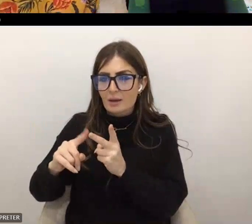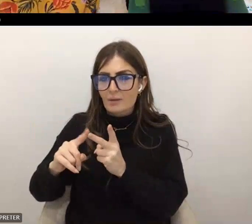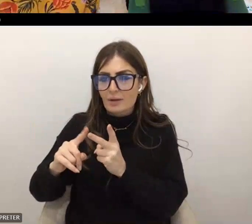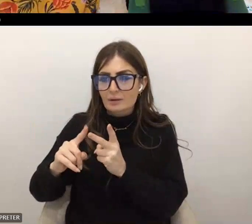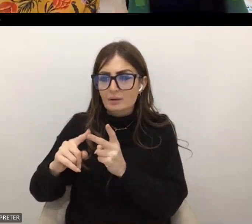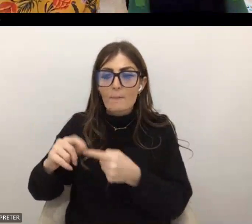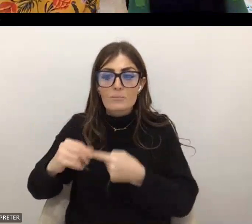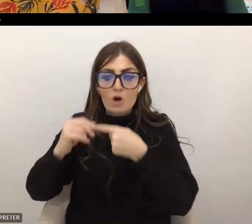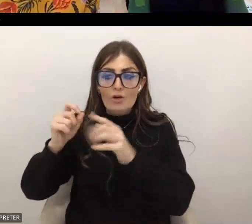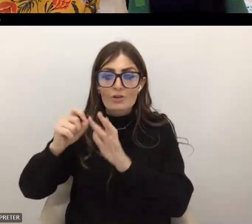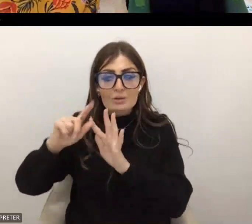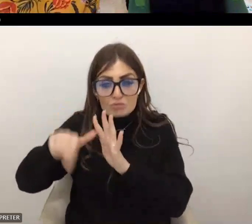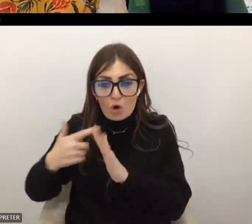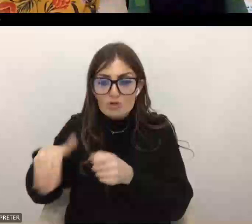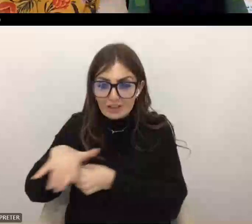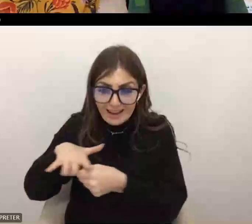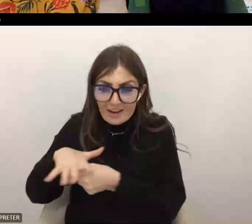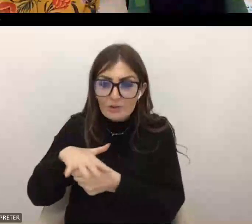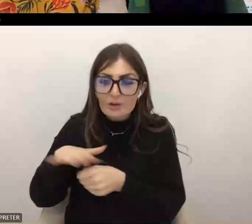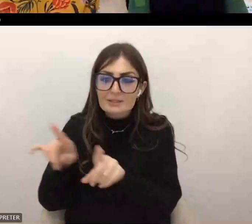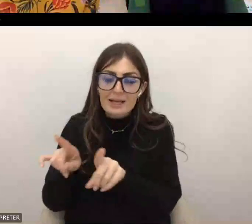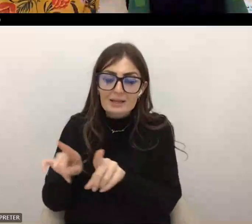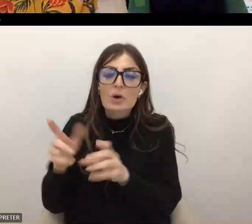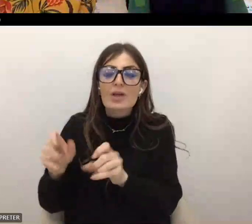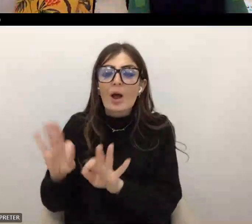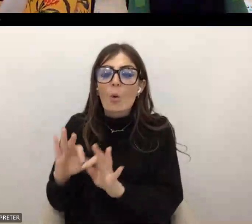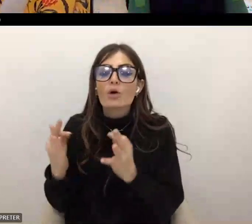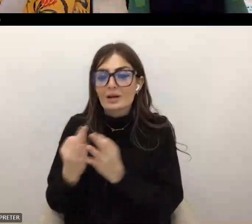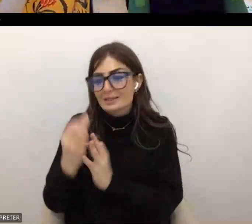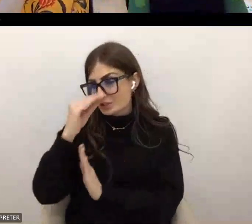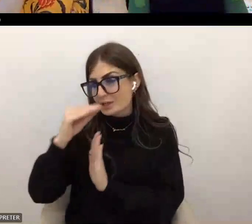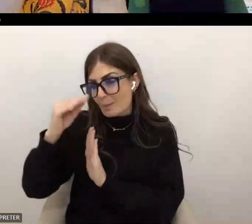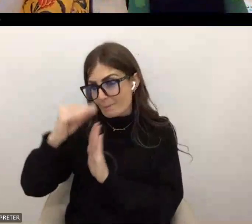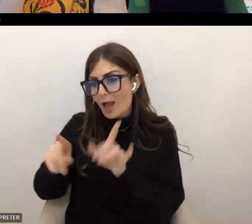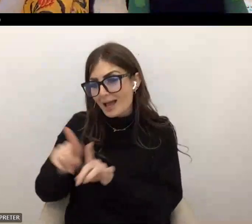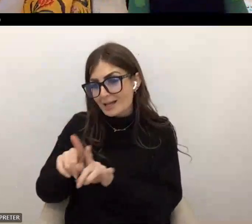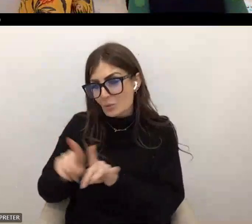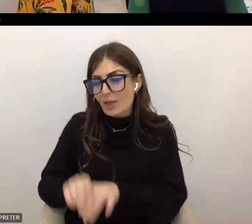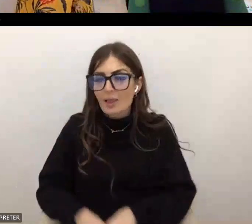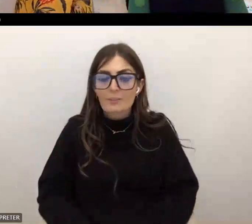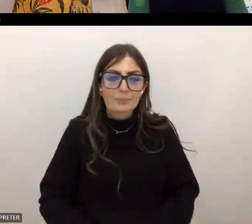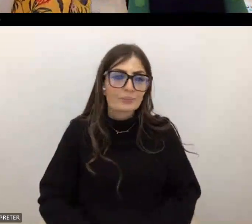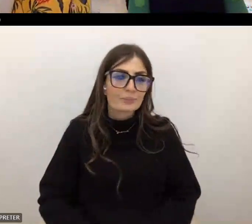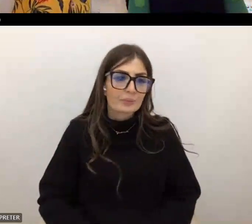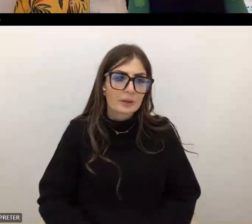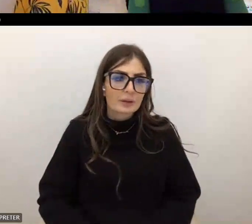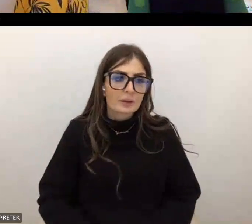priority project areas that organisations can apply to into the project grants as well.